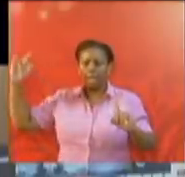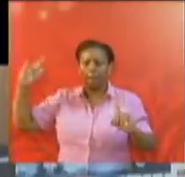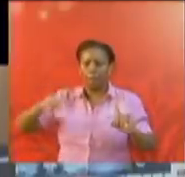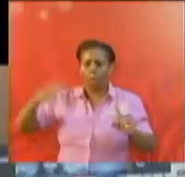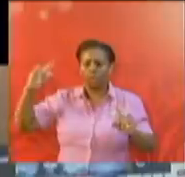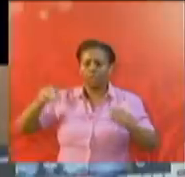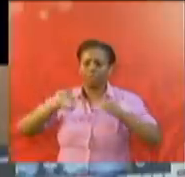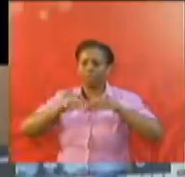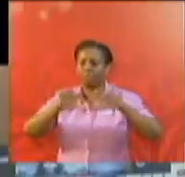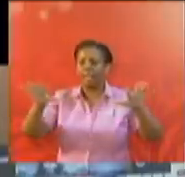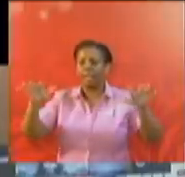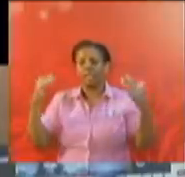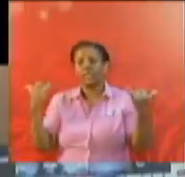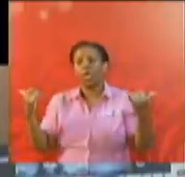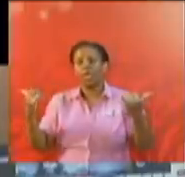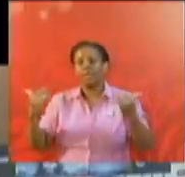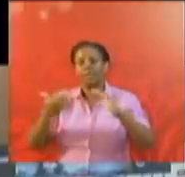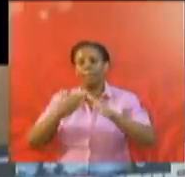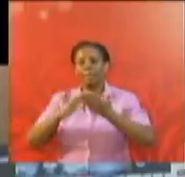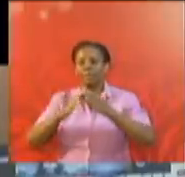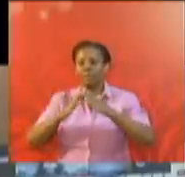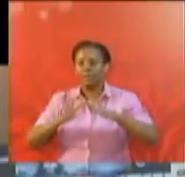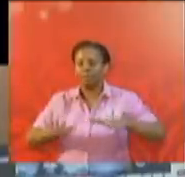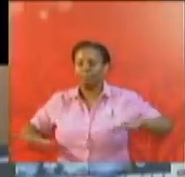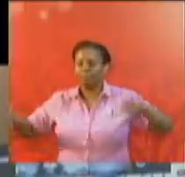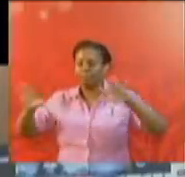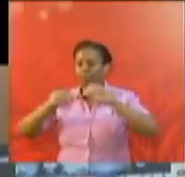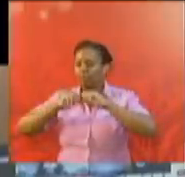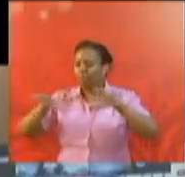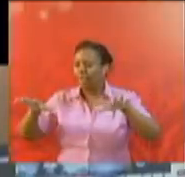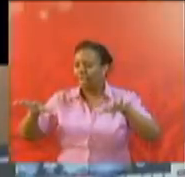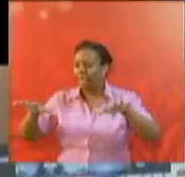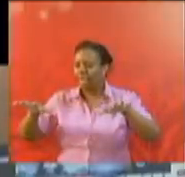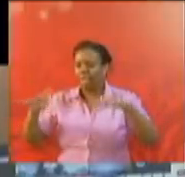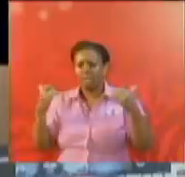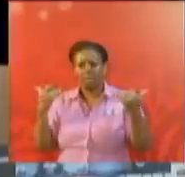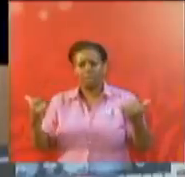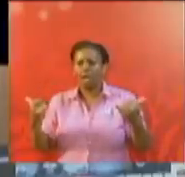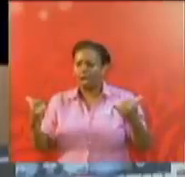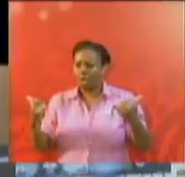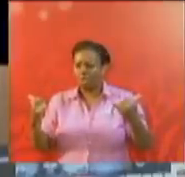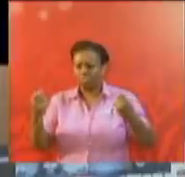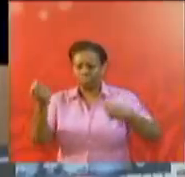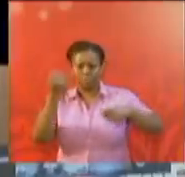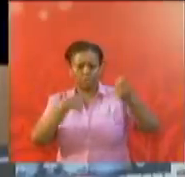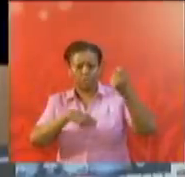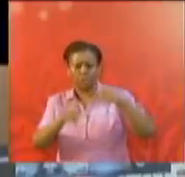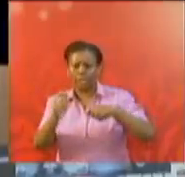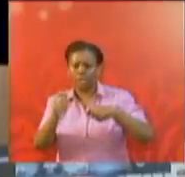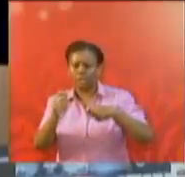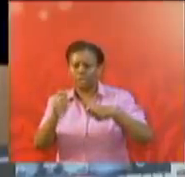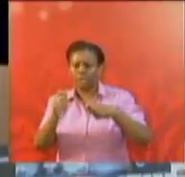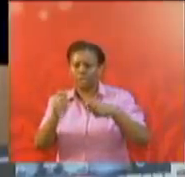spread. And the aim now is to move us back to cluster, in as short a time as possible. One of the